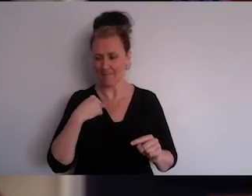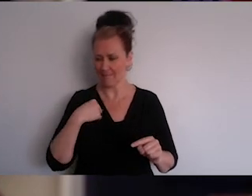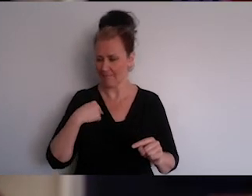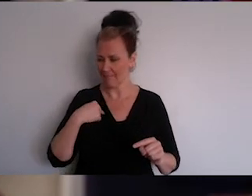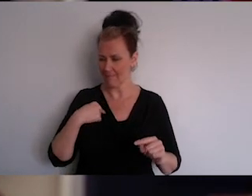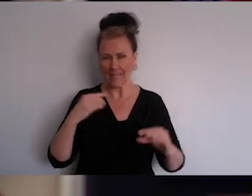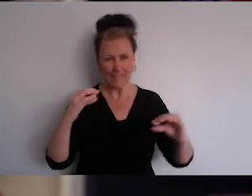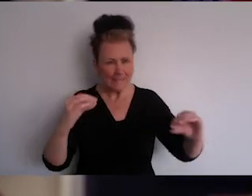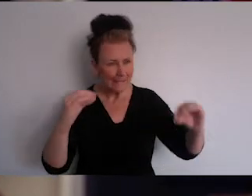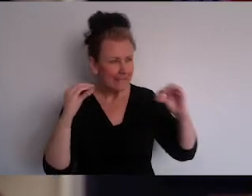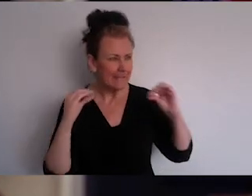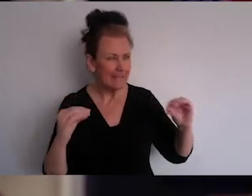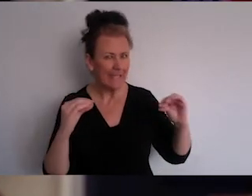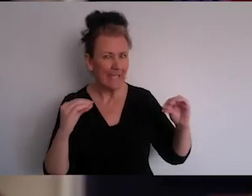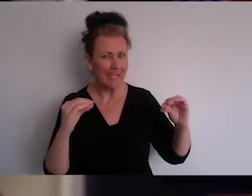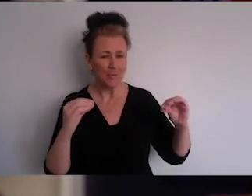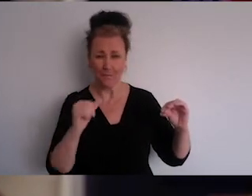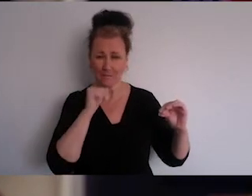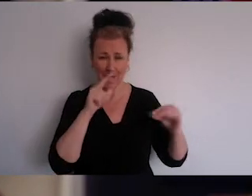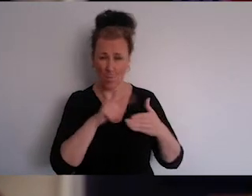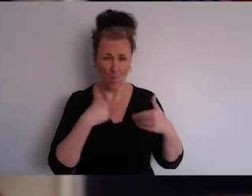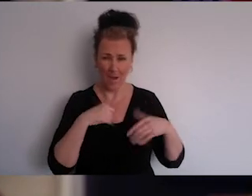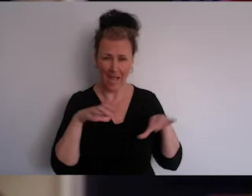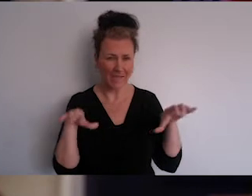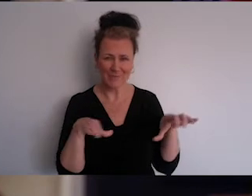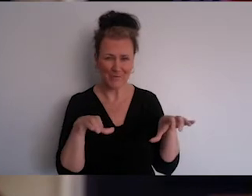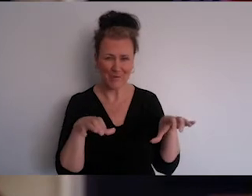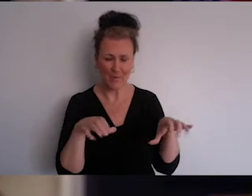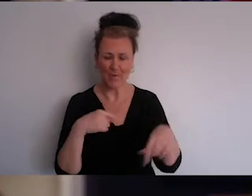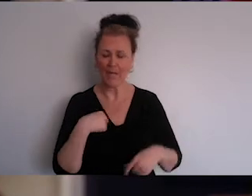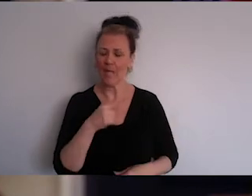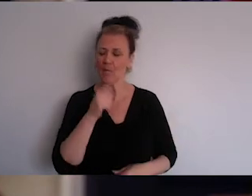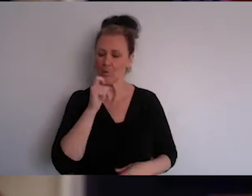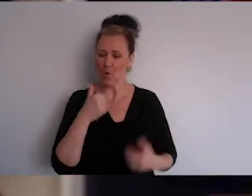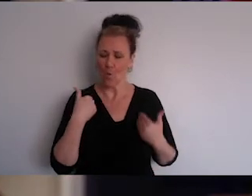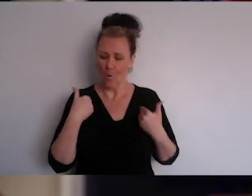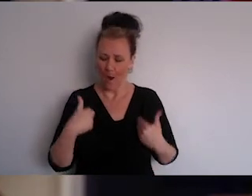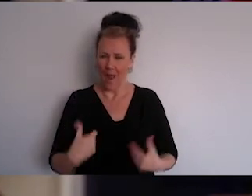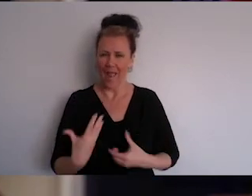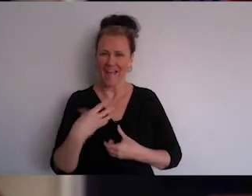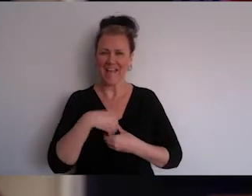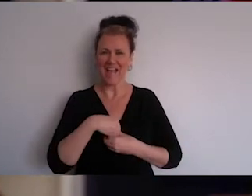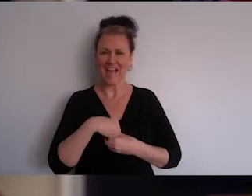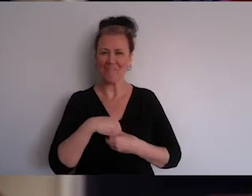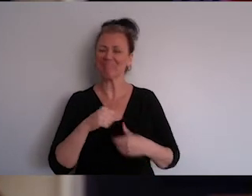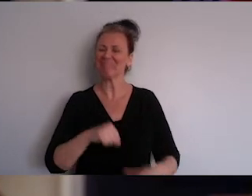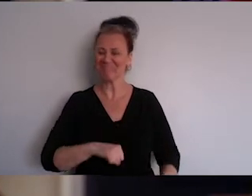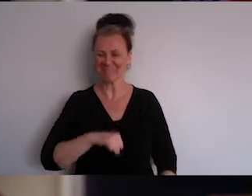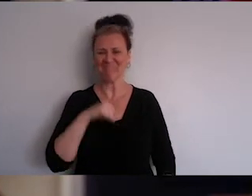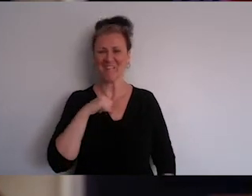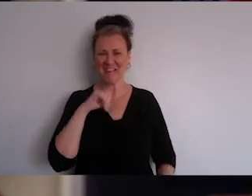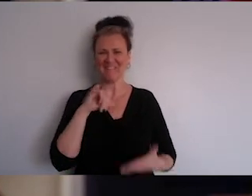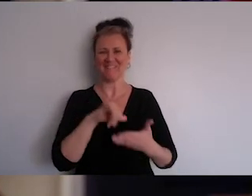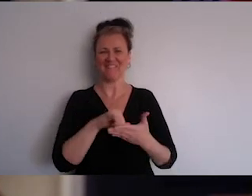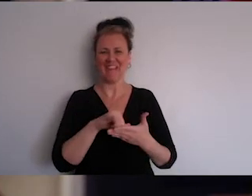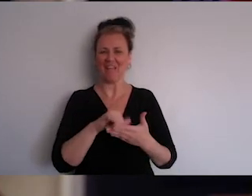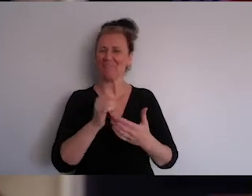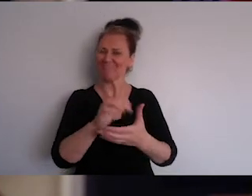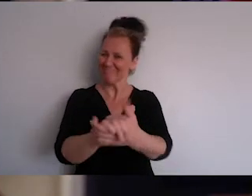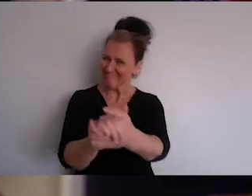feel proud to say, "Teaching is not what I do, it's who I am."